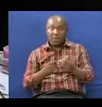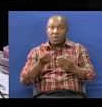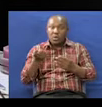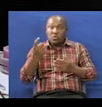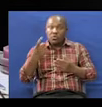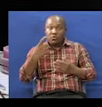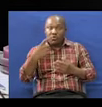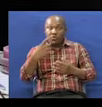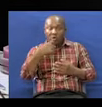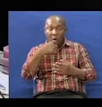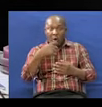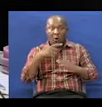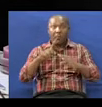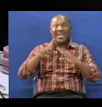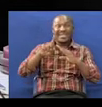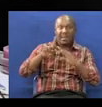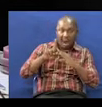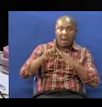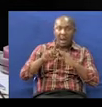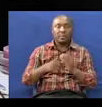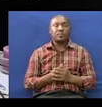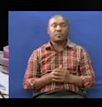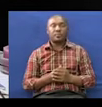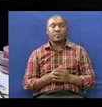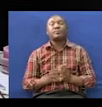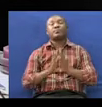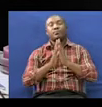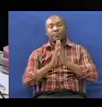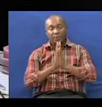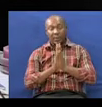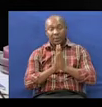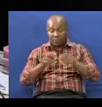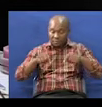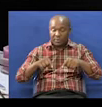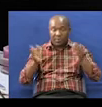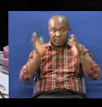Okay? So our lesson of today is ended